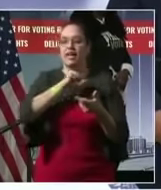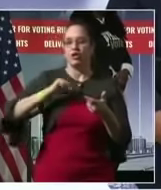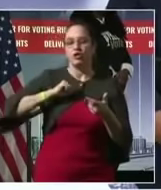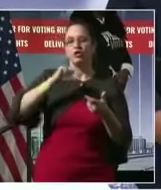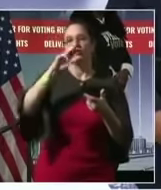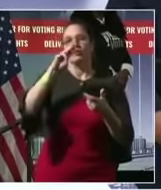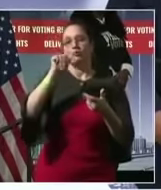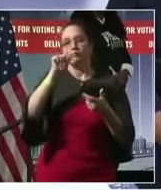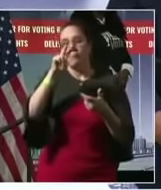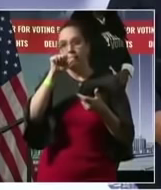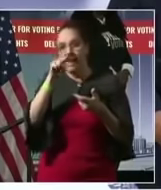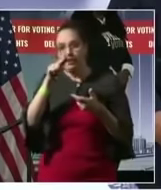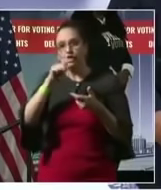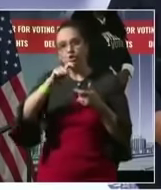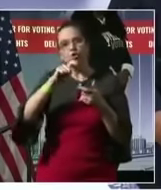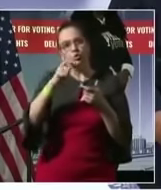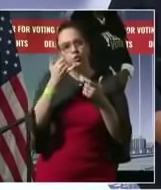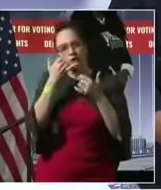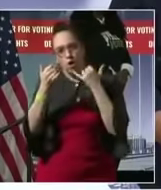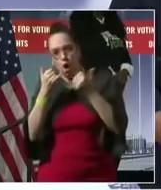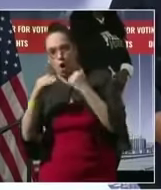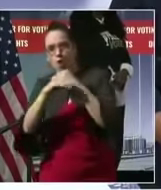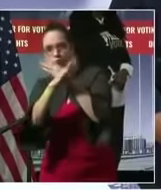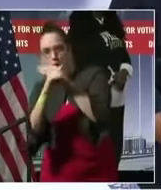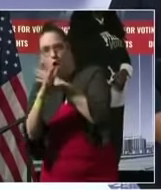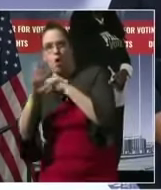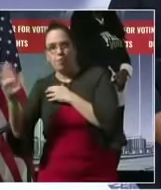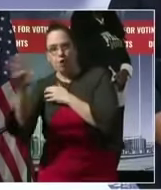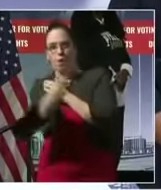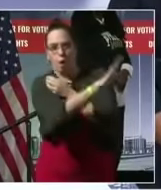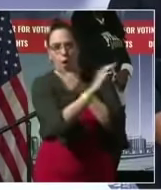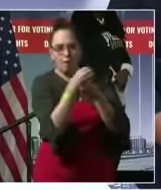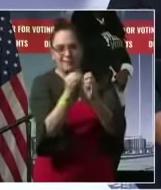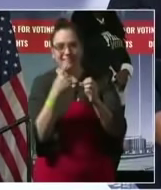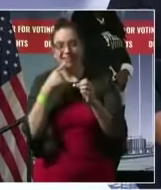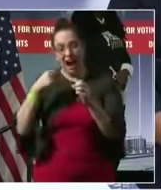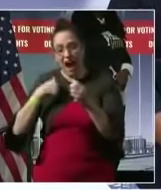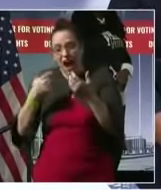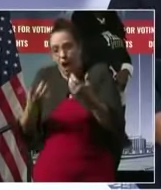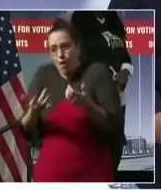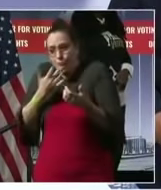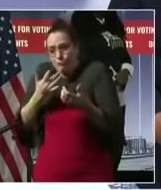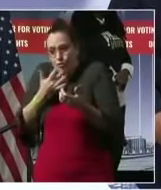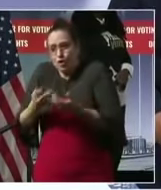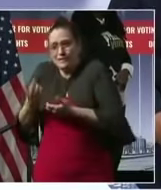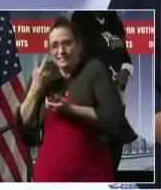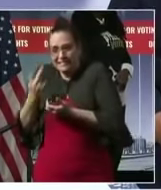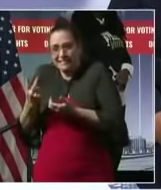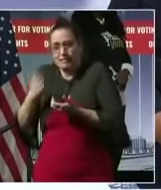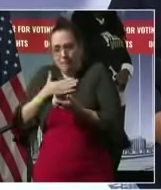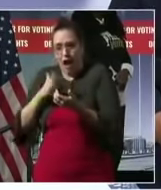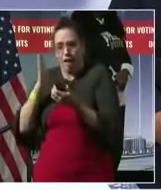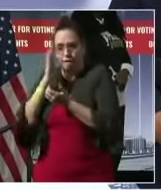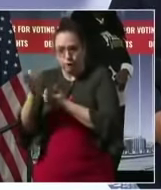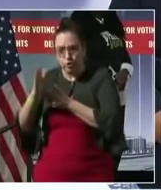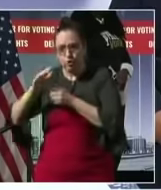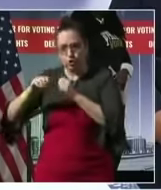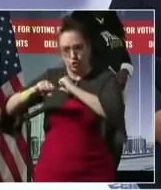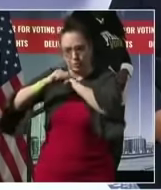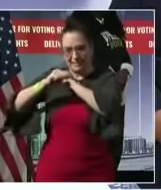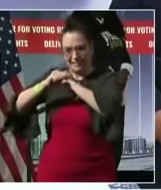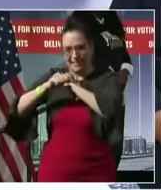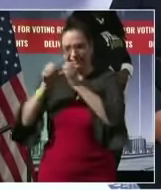tell them that you want to see them choose your future over the filibuster, a broken rule that's been used to